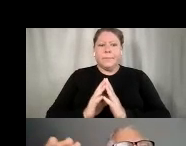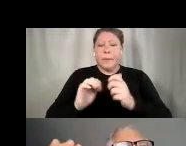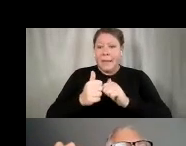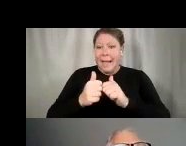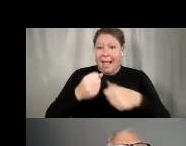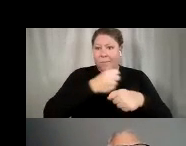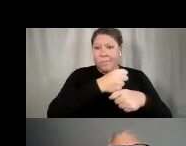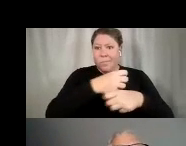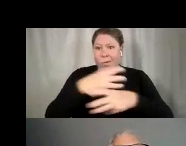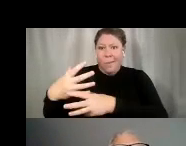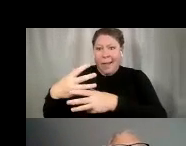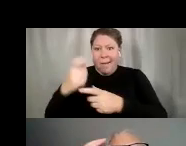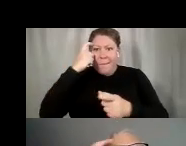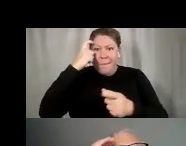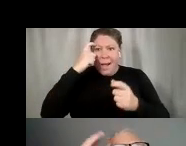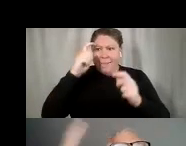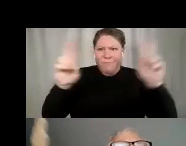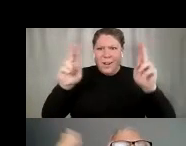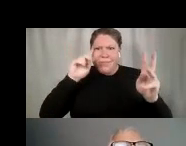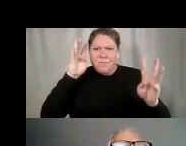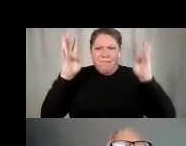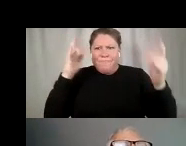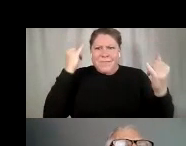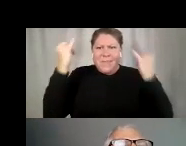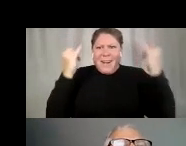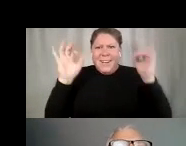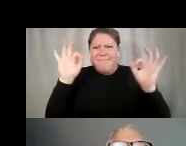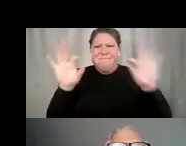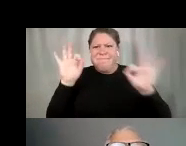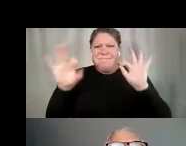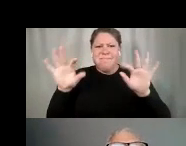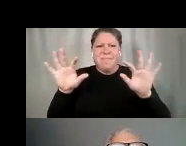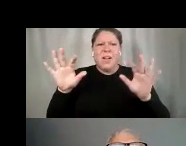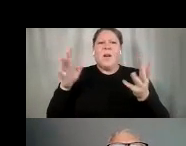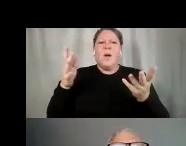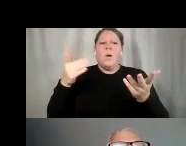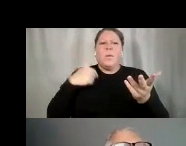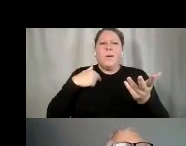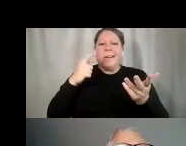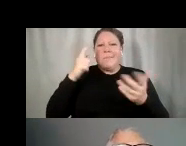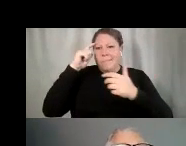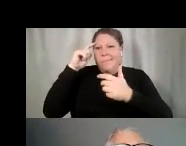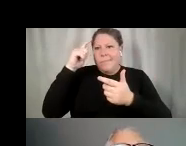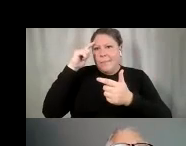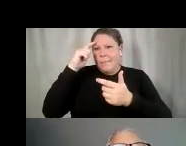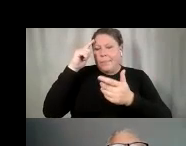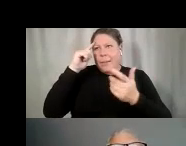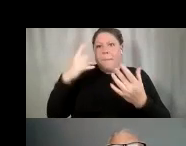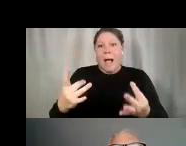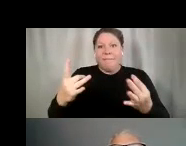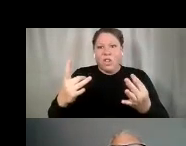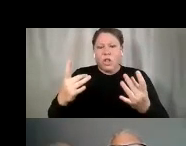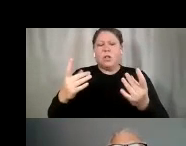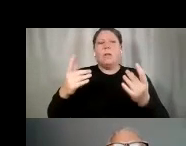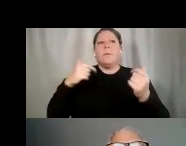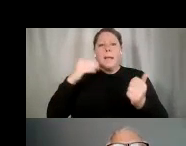creative is we can have mindfulness. We can be aware of our feelings. We can be aware of our thoughts by